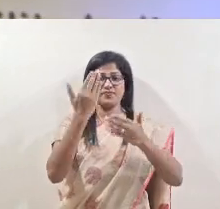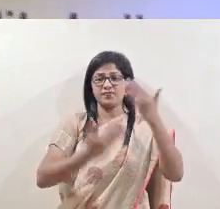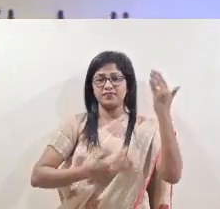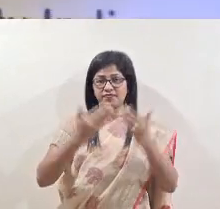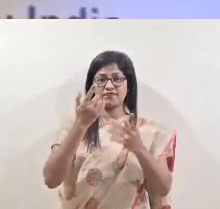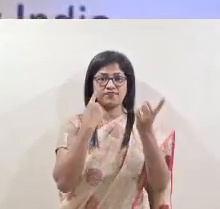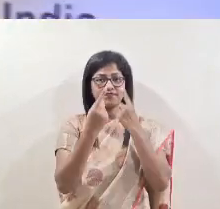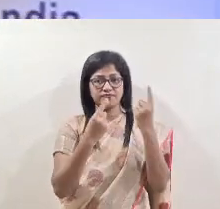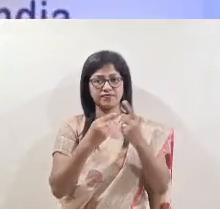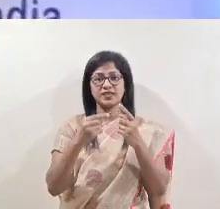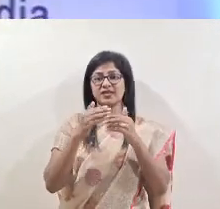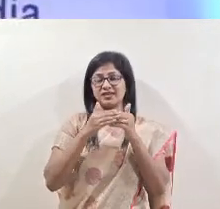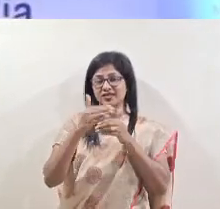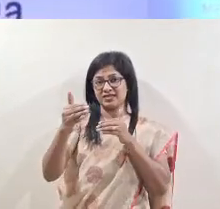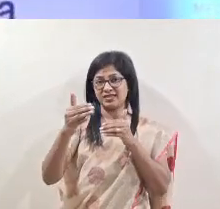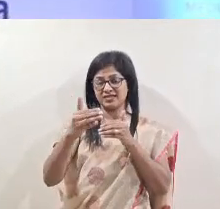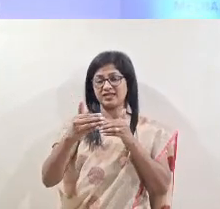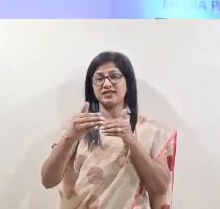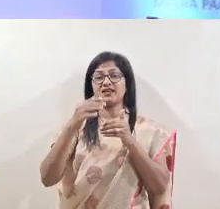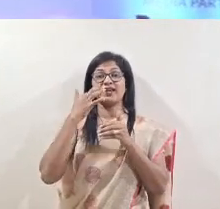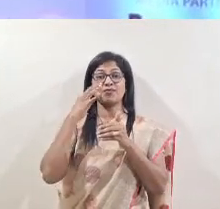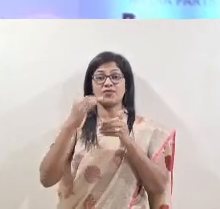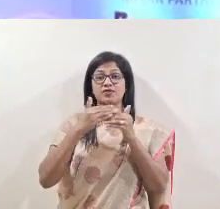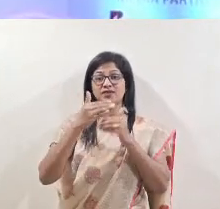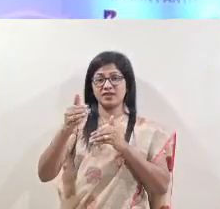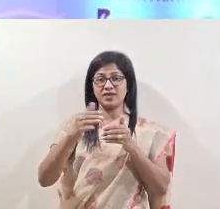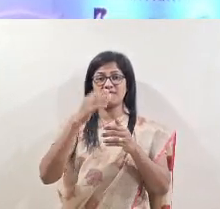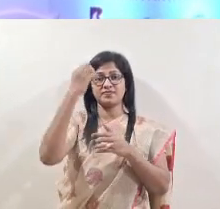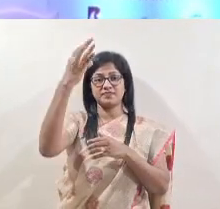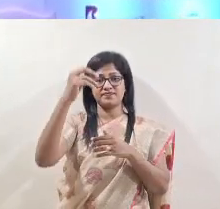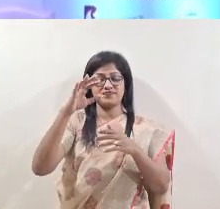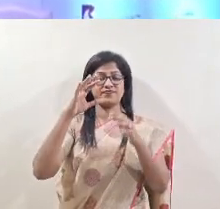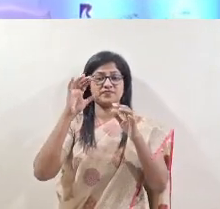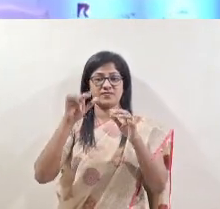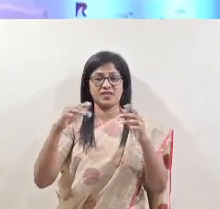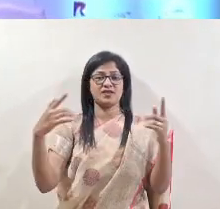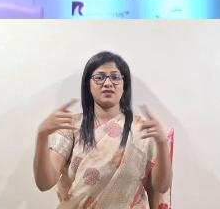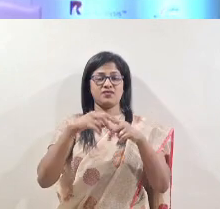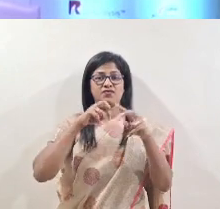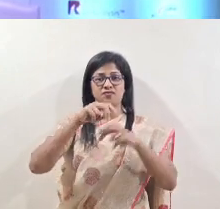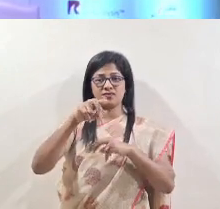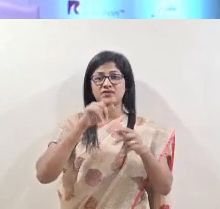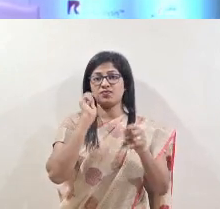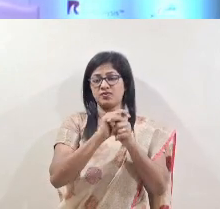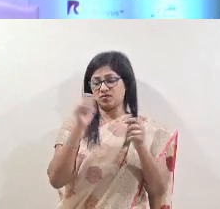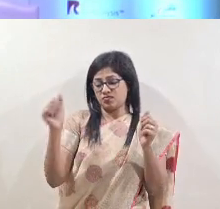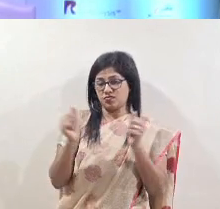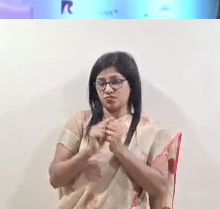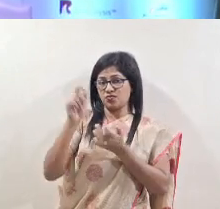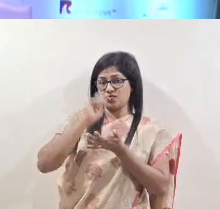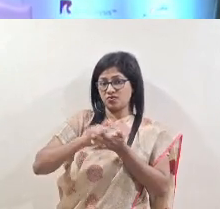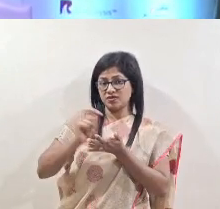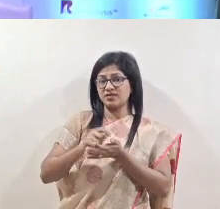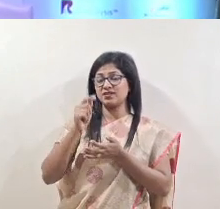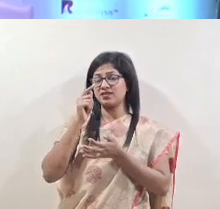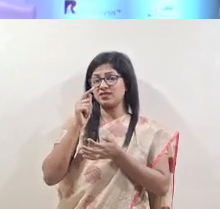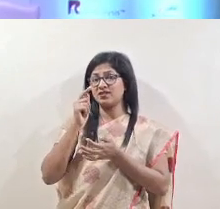analysis through critical gap at unsignalized, unmarked mid-block crossing in Delhi. The work is co-authored by Dr. Mukti